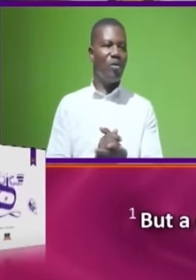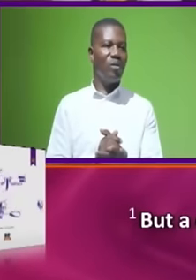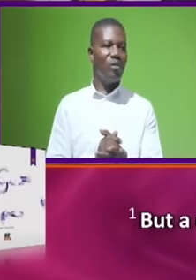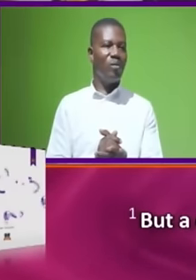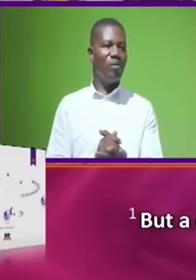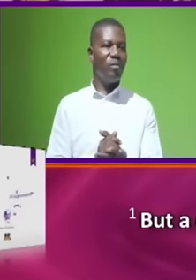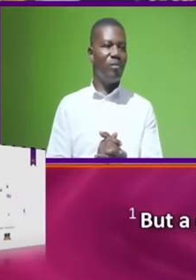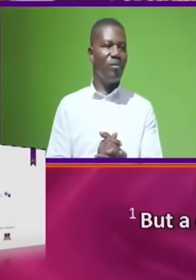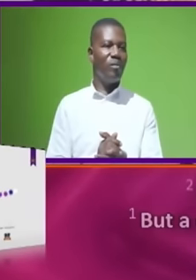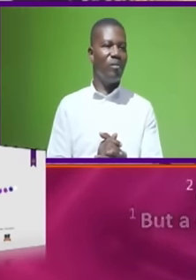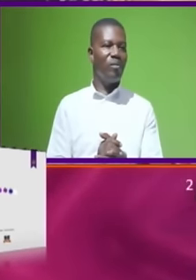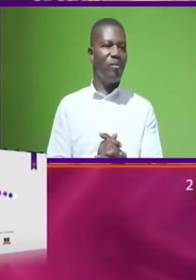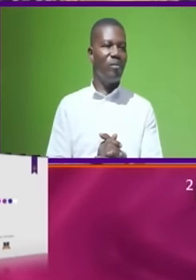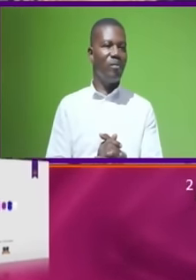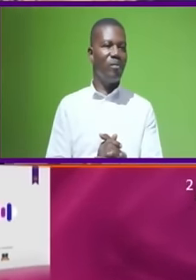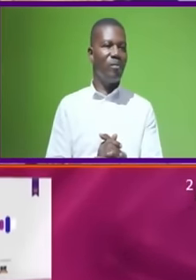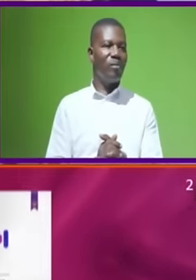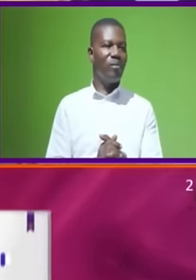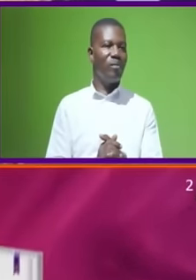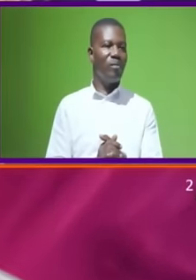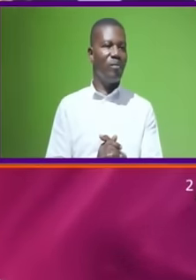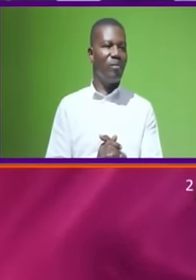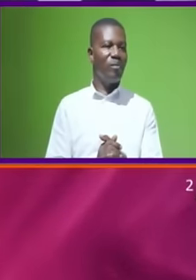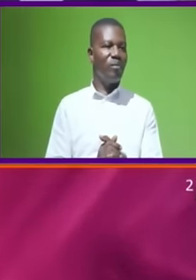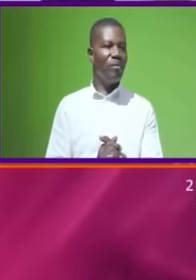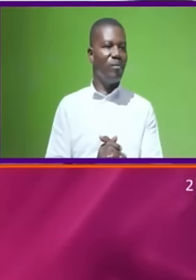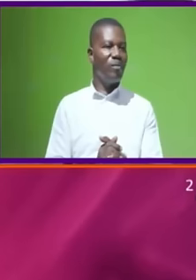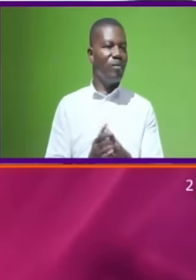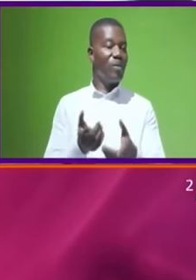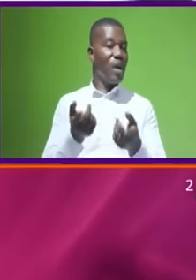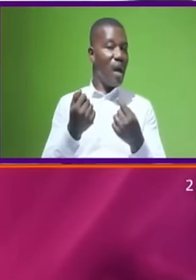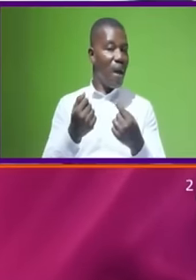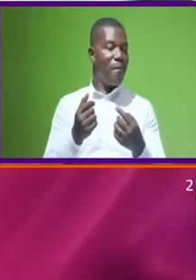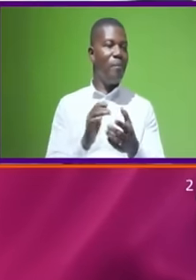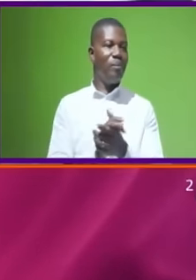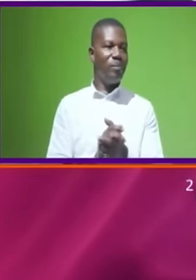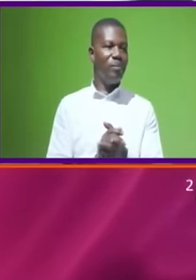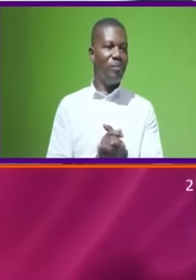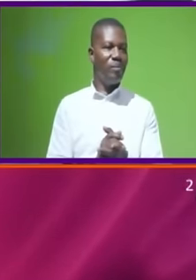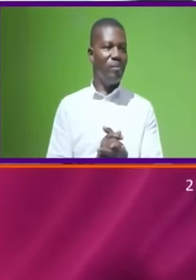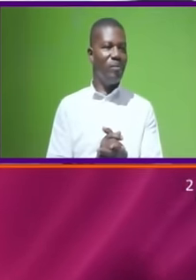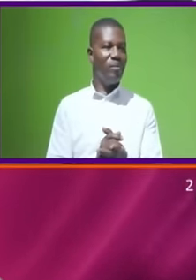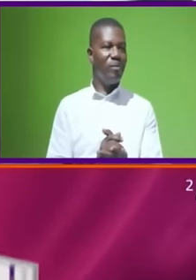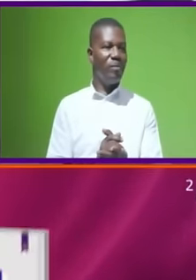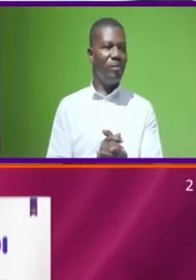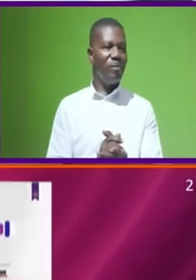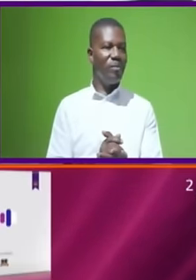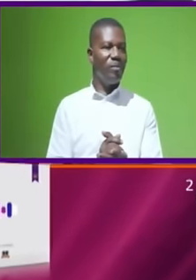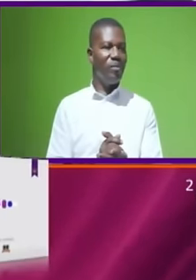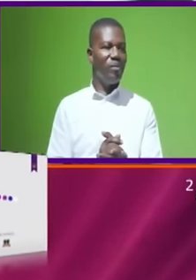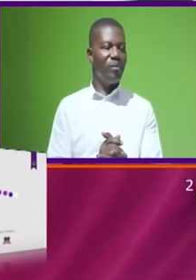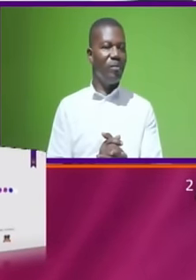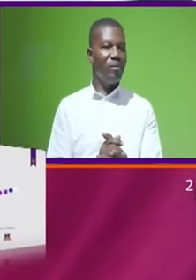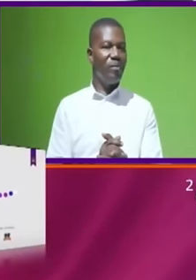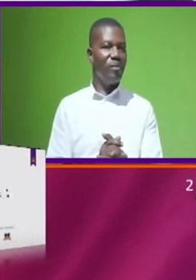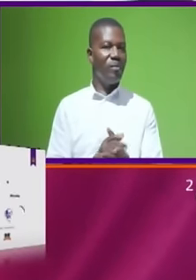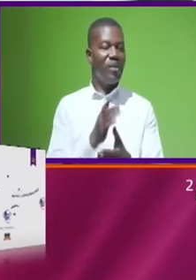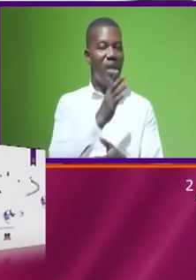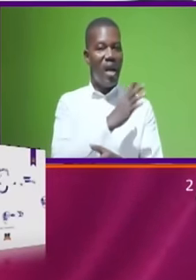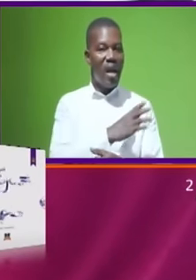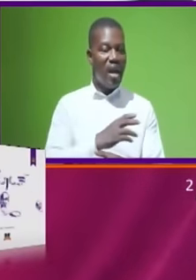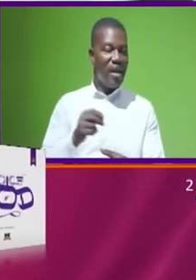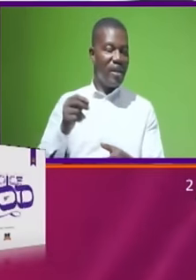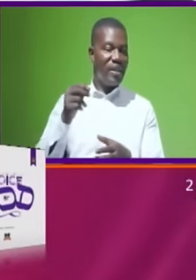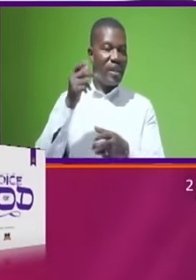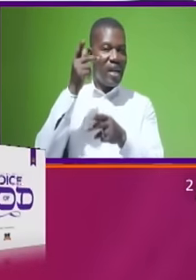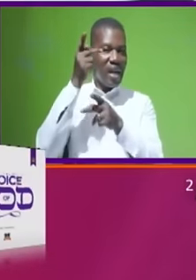accord. And kept part of the price. And kept back.